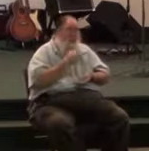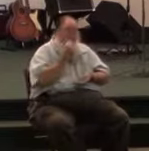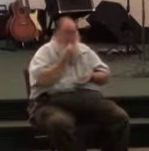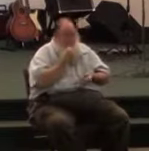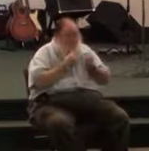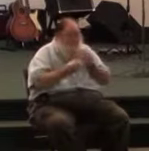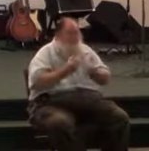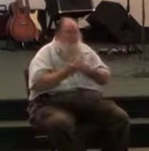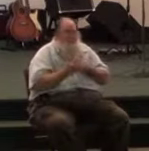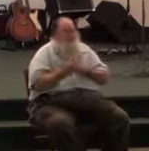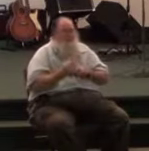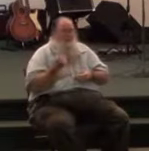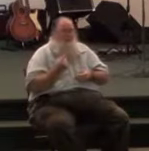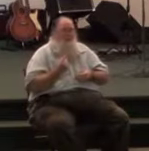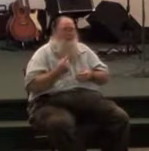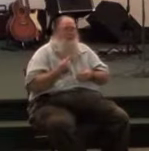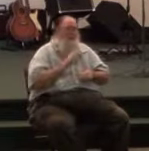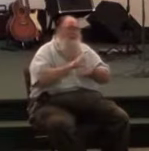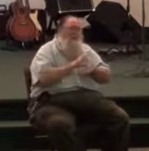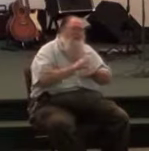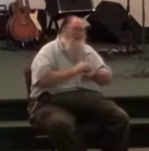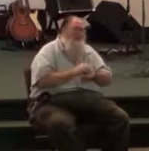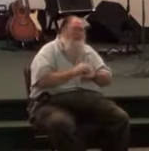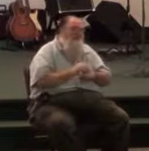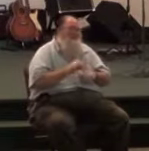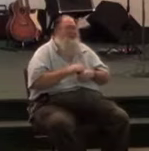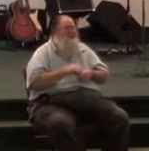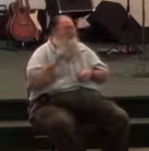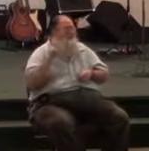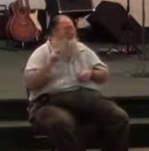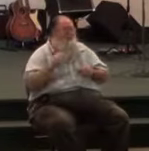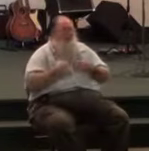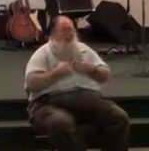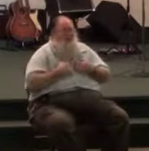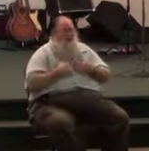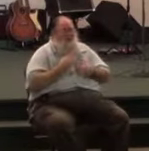The only church in Canterville had somebody ride horses.